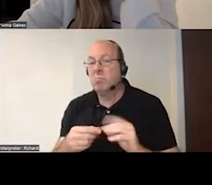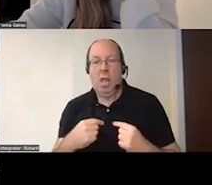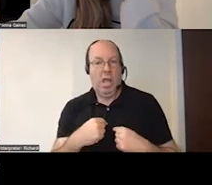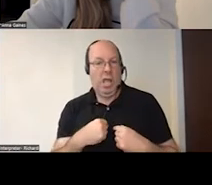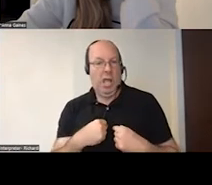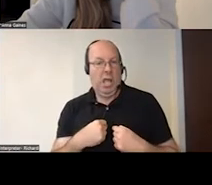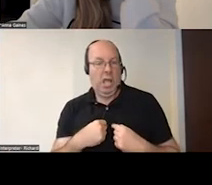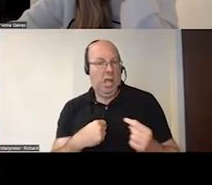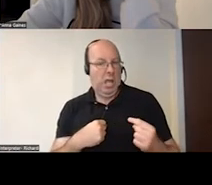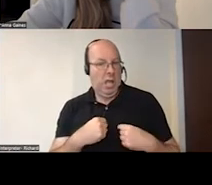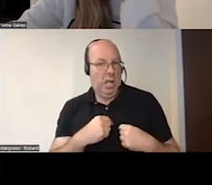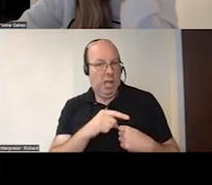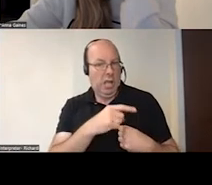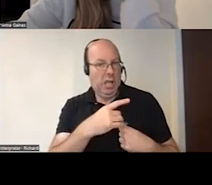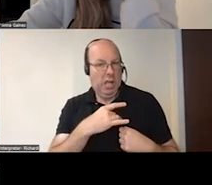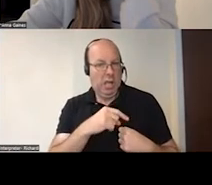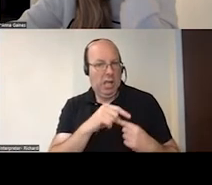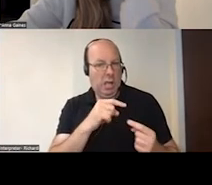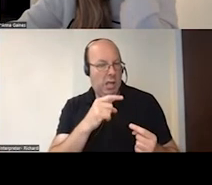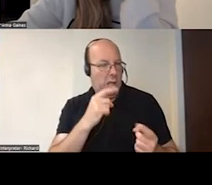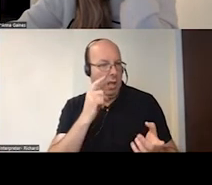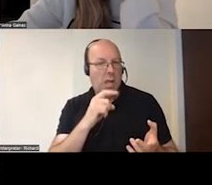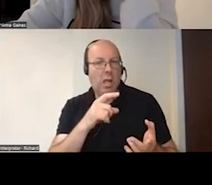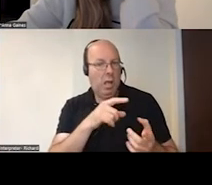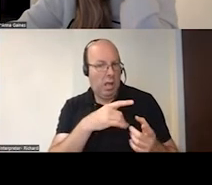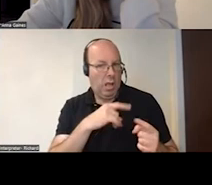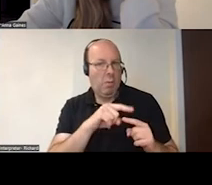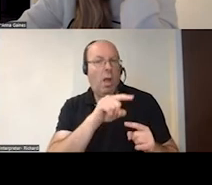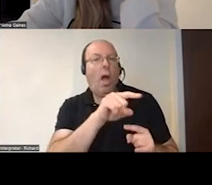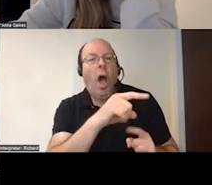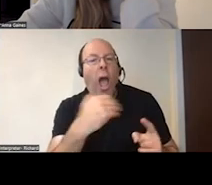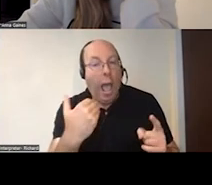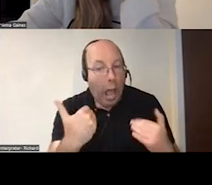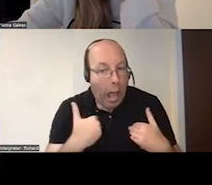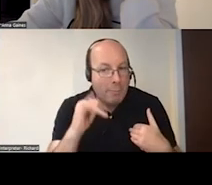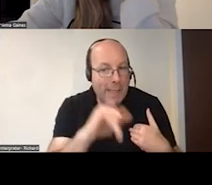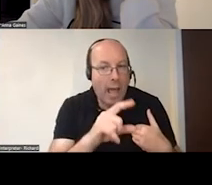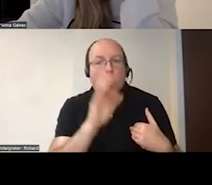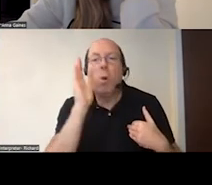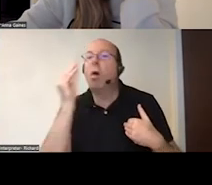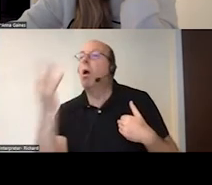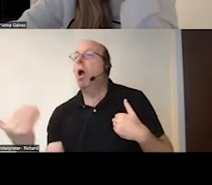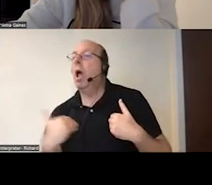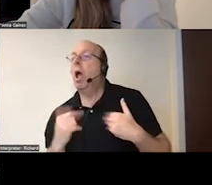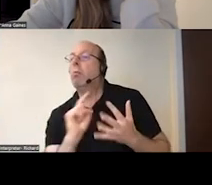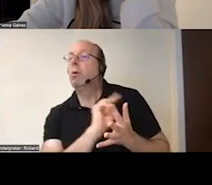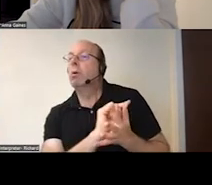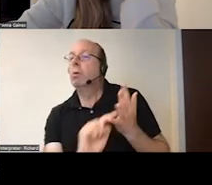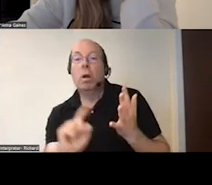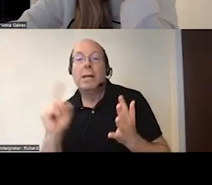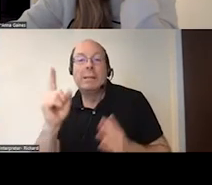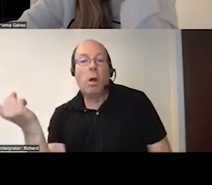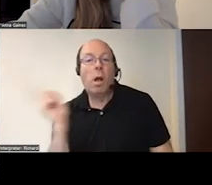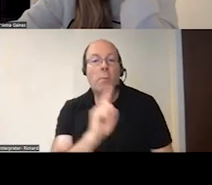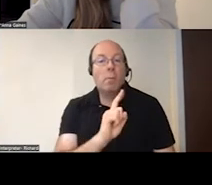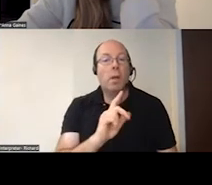noticed that we had something that they might not have noticed if they had just, you know, walked away after that interaction. So, that like